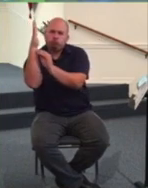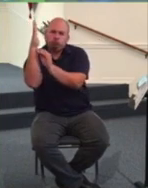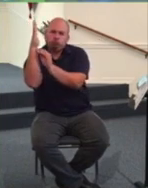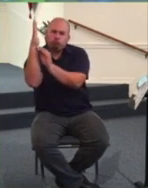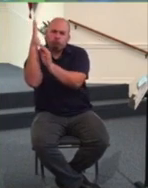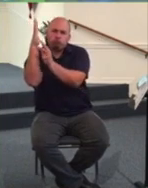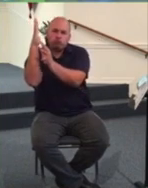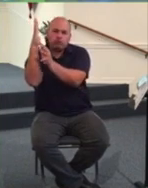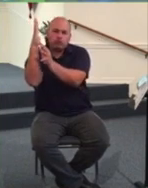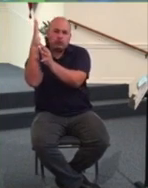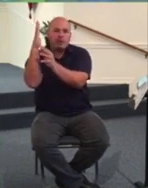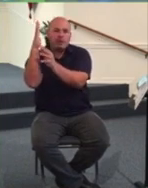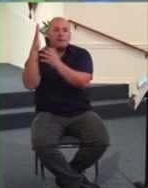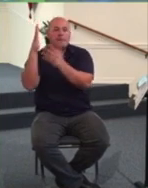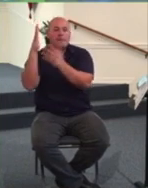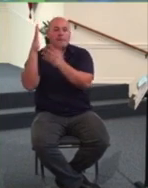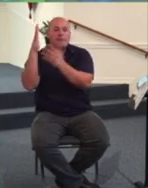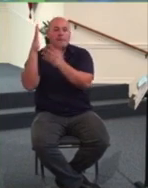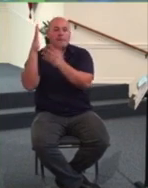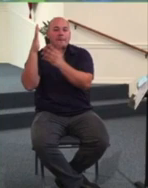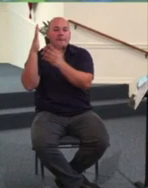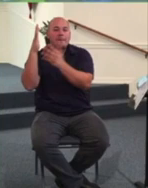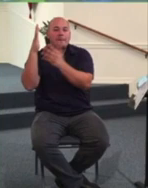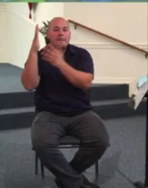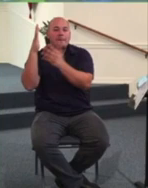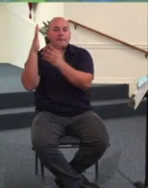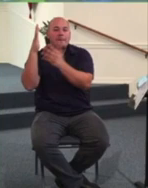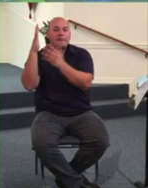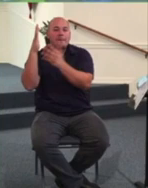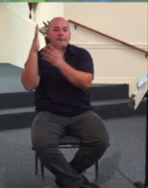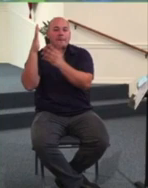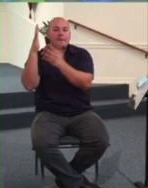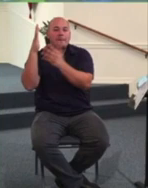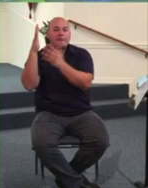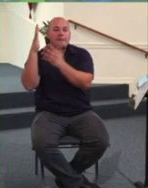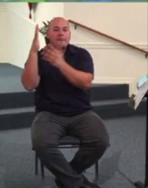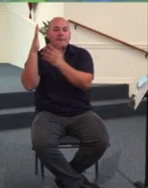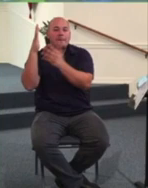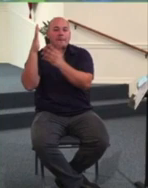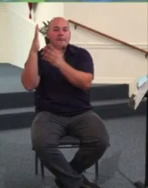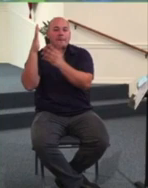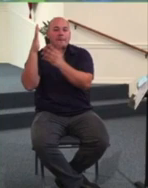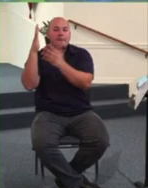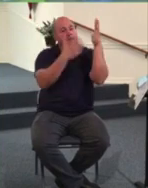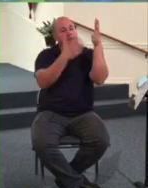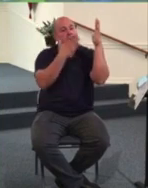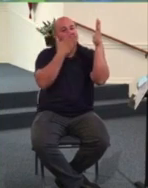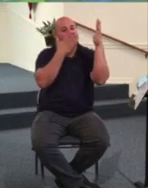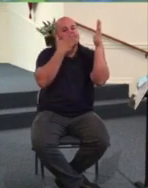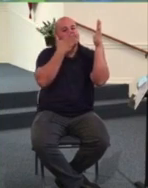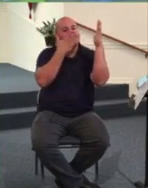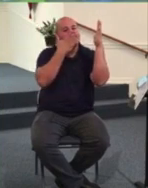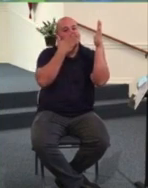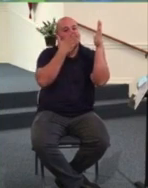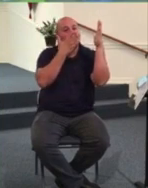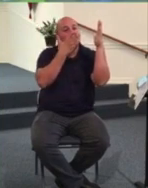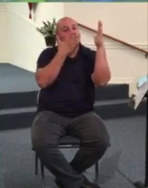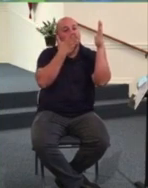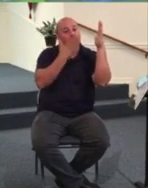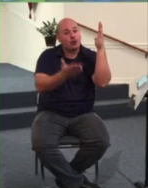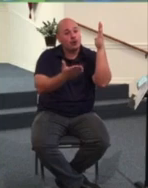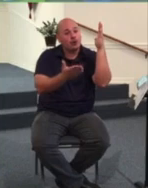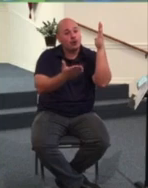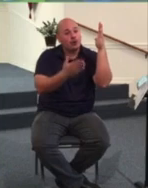fruit. Each tree is recognized by its own fruit. People do not pick figs from thorn bushes or grapes